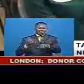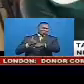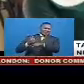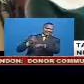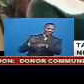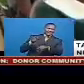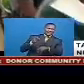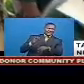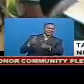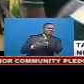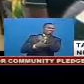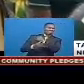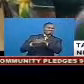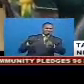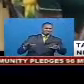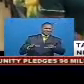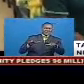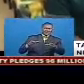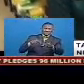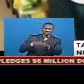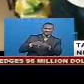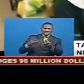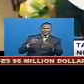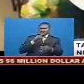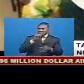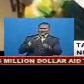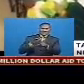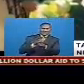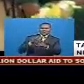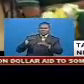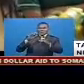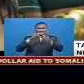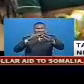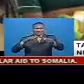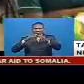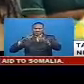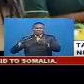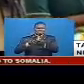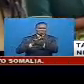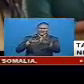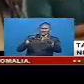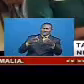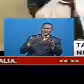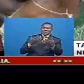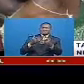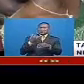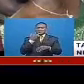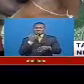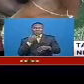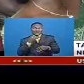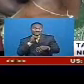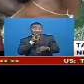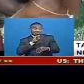the poor performance of the students to many challenges, including inadequate infrastructure and inadequate clinical